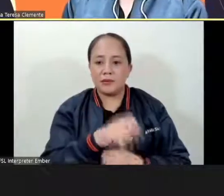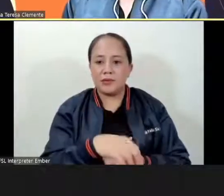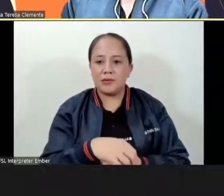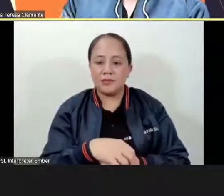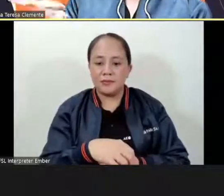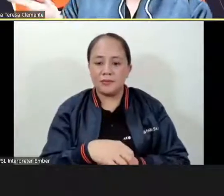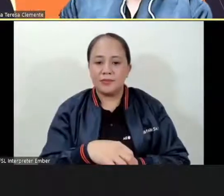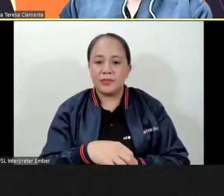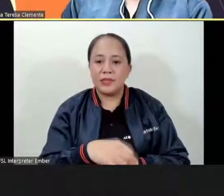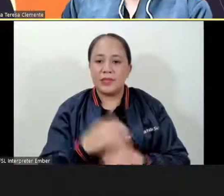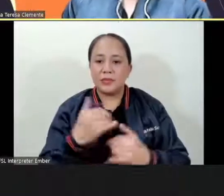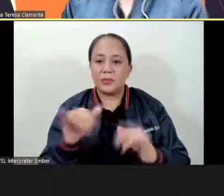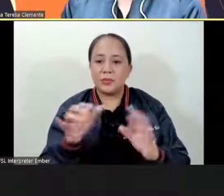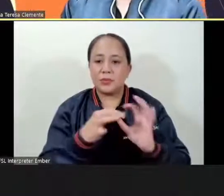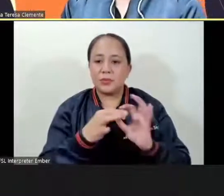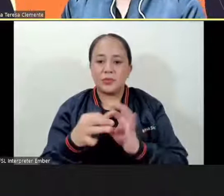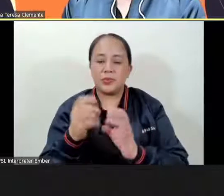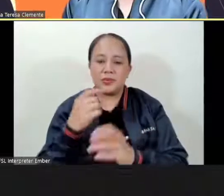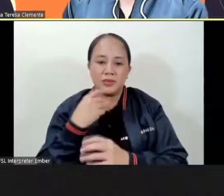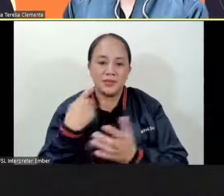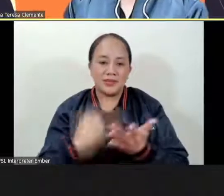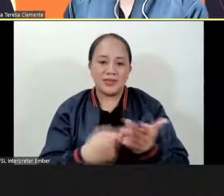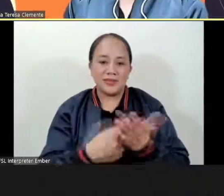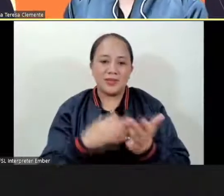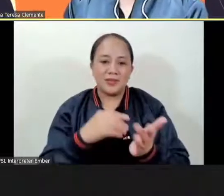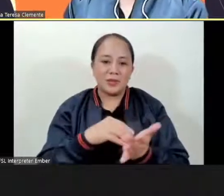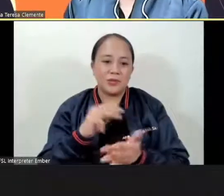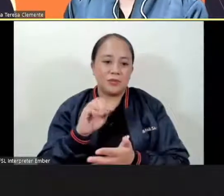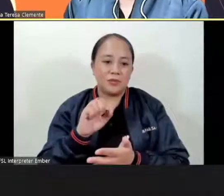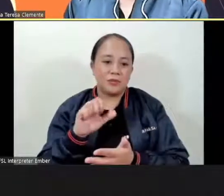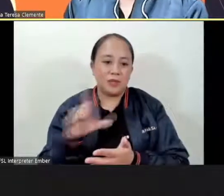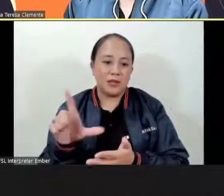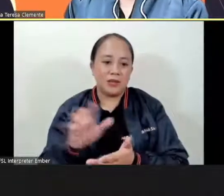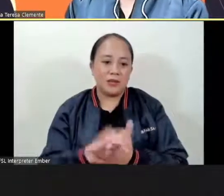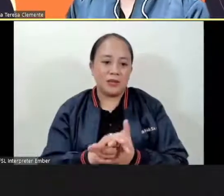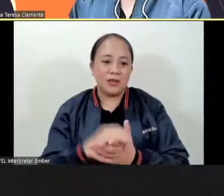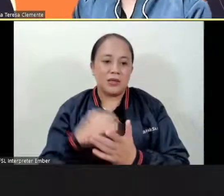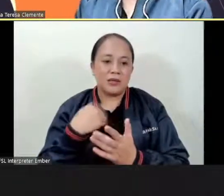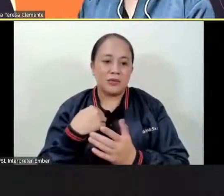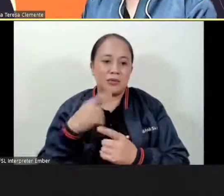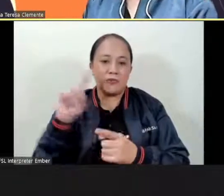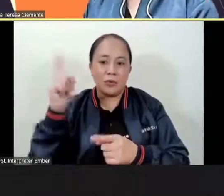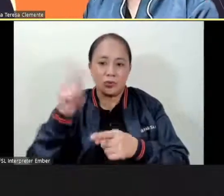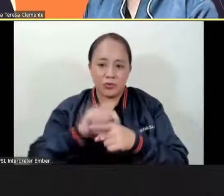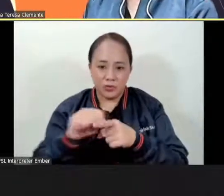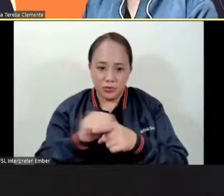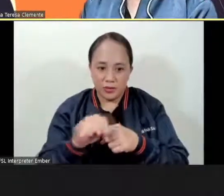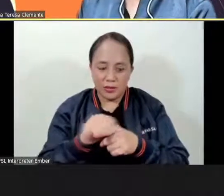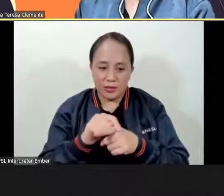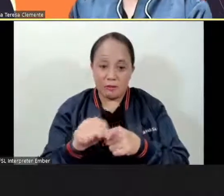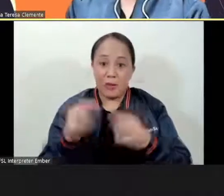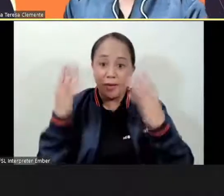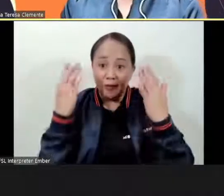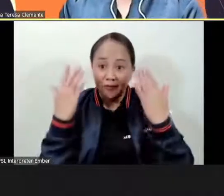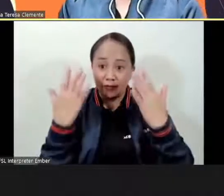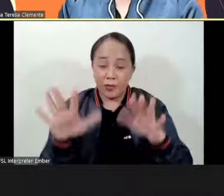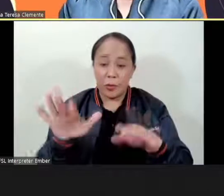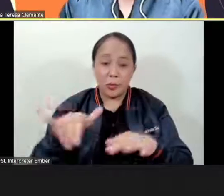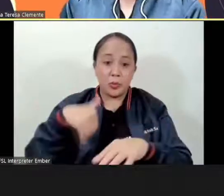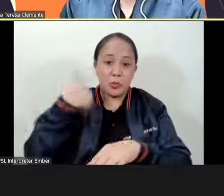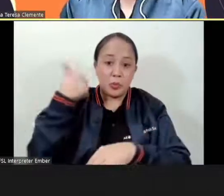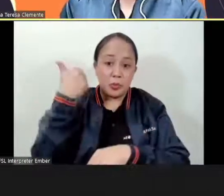So, katulad in connection doon sa diniscuss ni Dr. Mel, so sana mag-training muna sila and then once established na